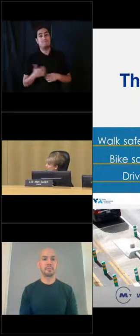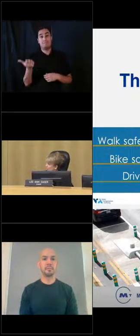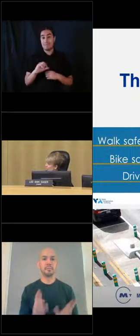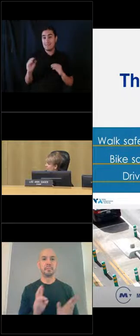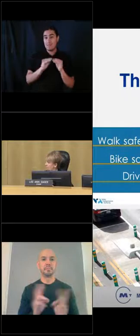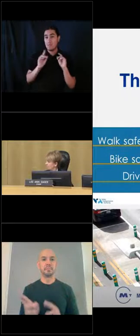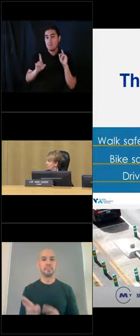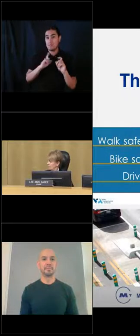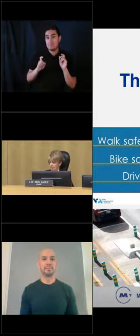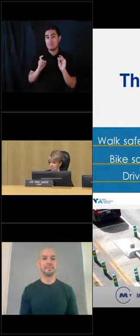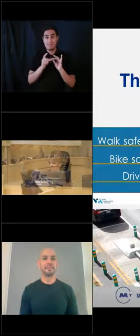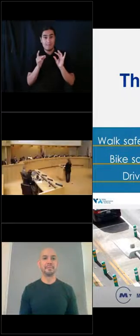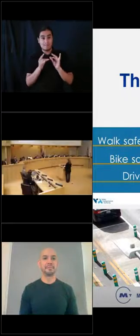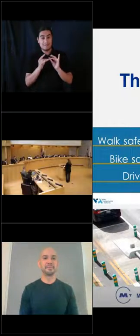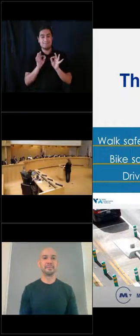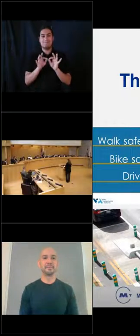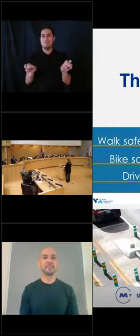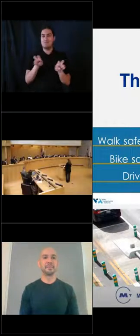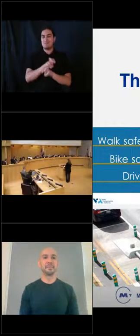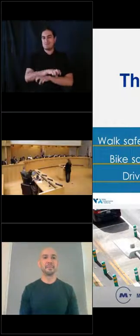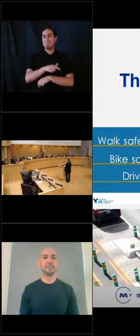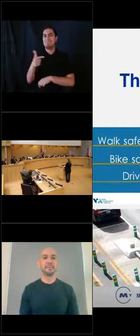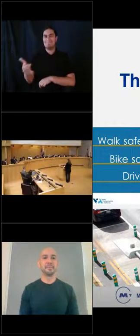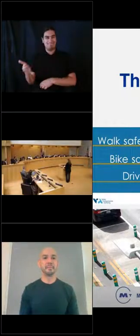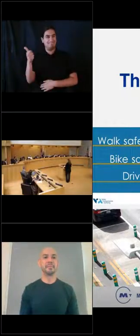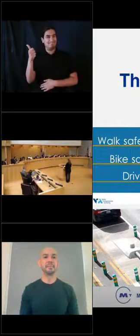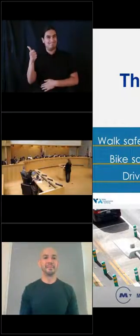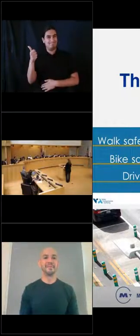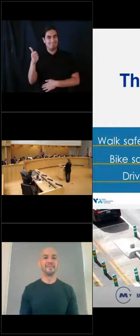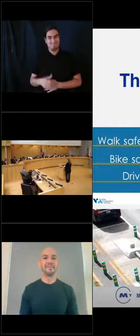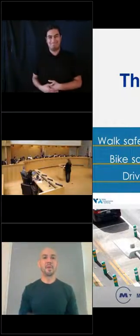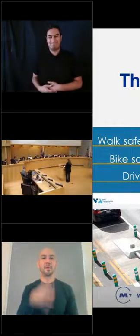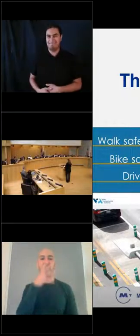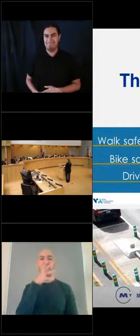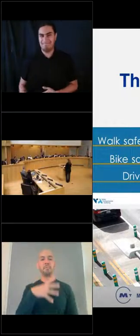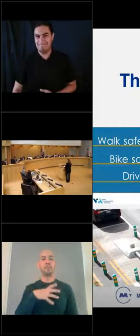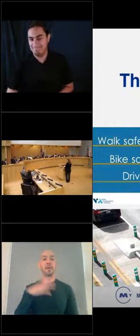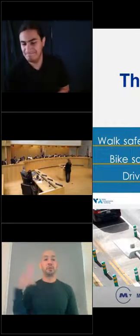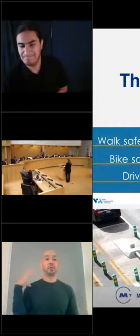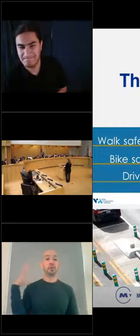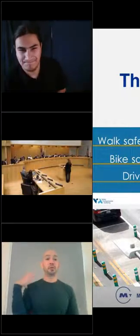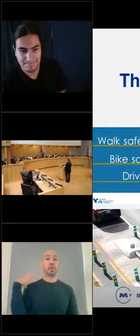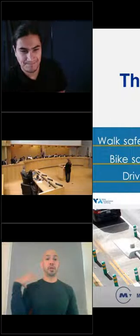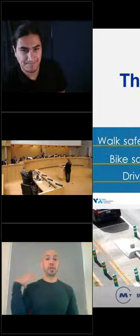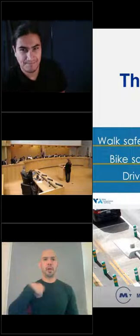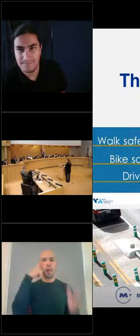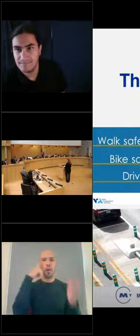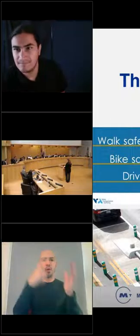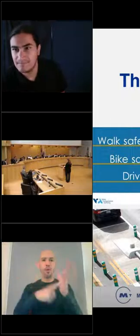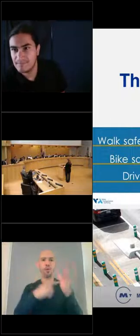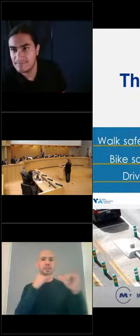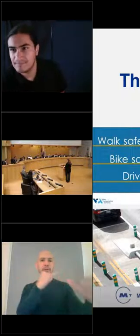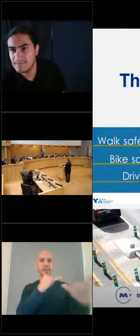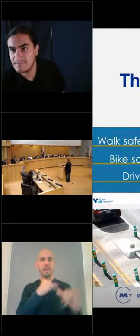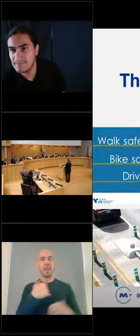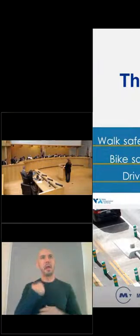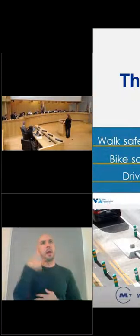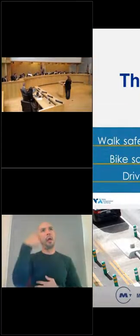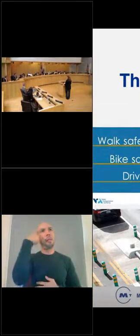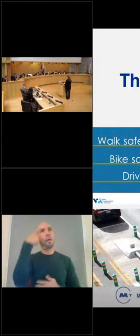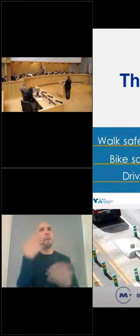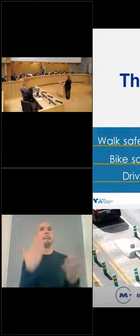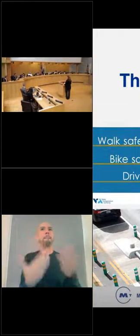questions comments ma'am sure i would say that i i i noticed the same thing and i i thought it might have been like